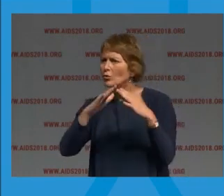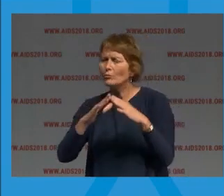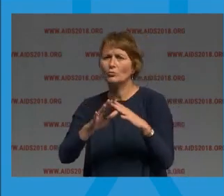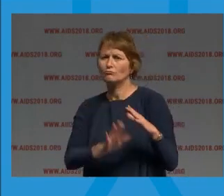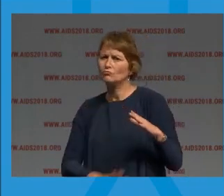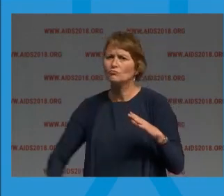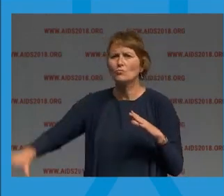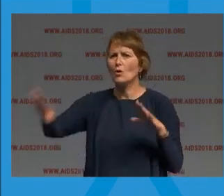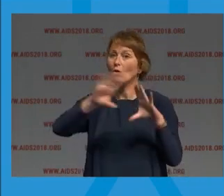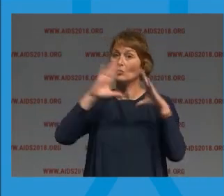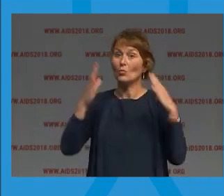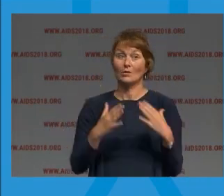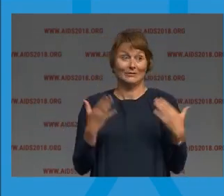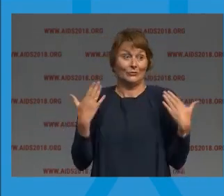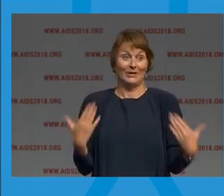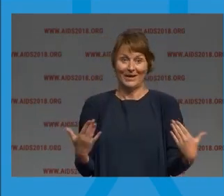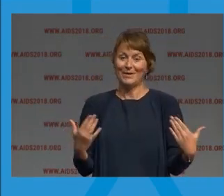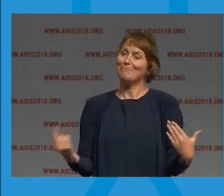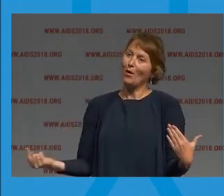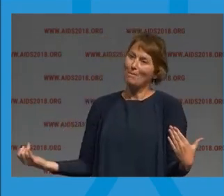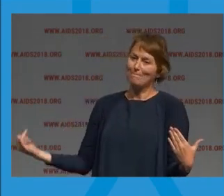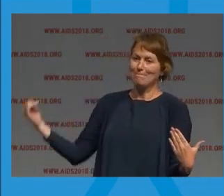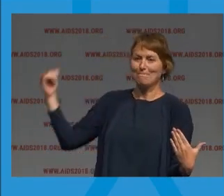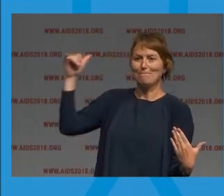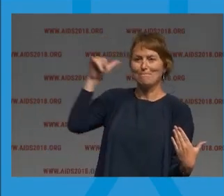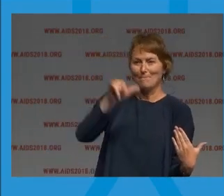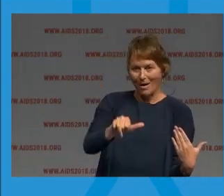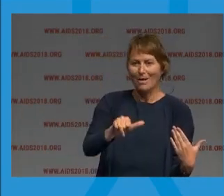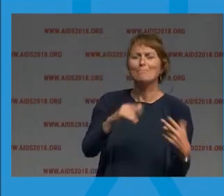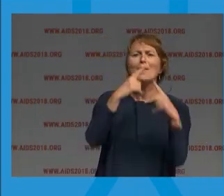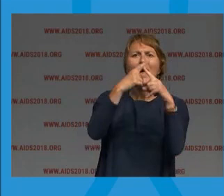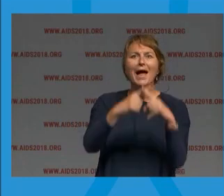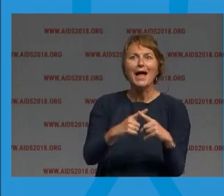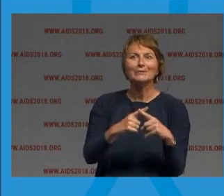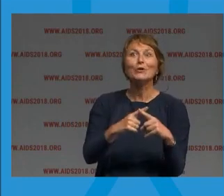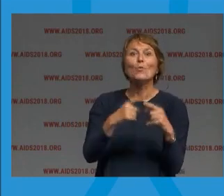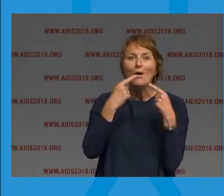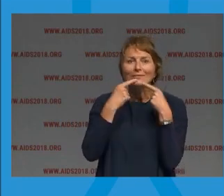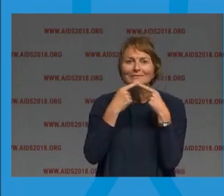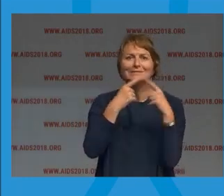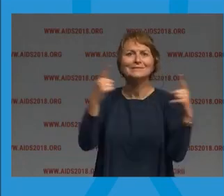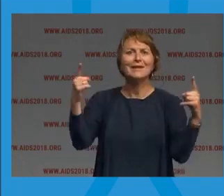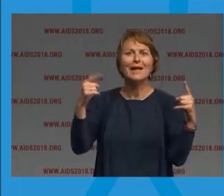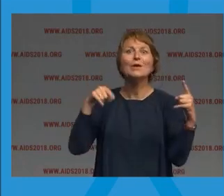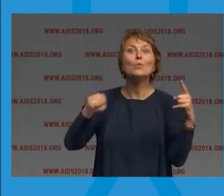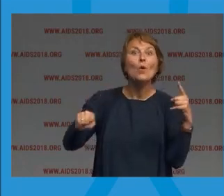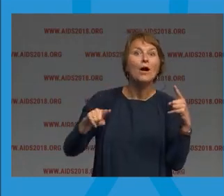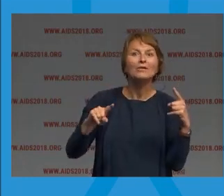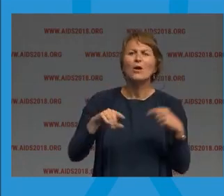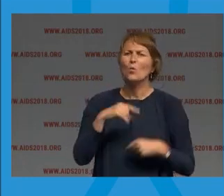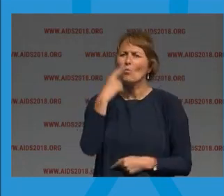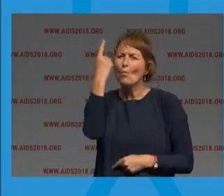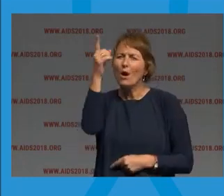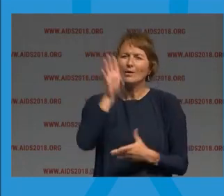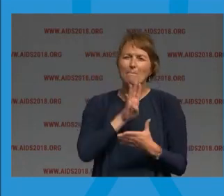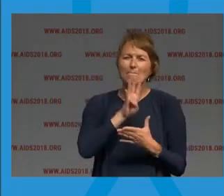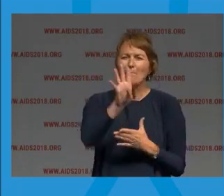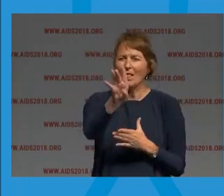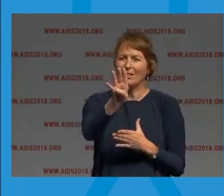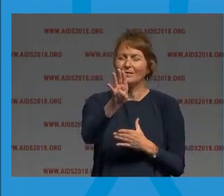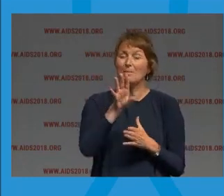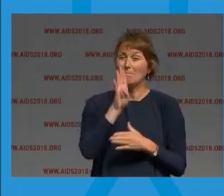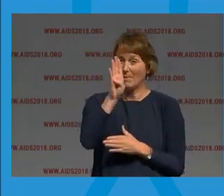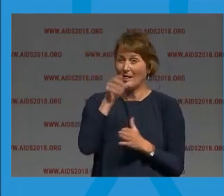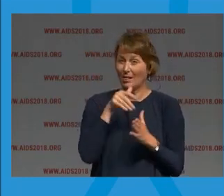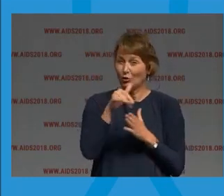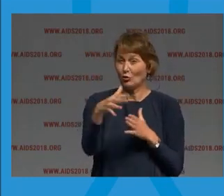And today, he has come to Amsterdam to announce his latest endeavour, a $1 billion global partnership to break the